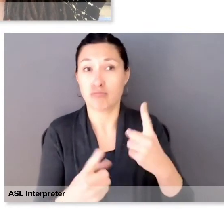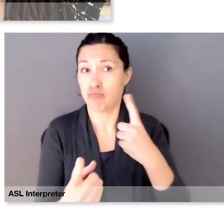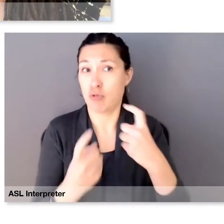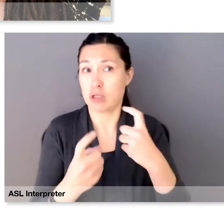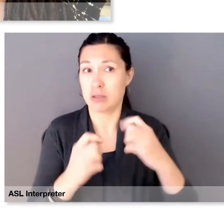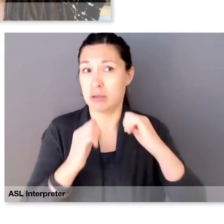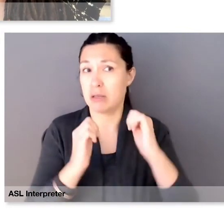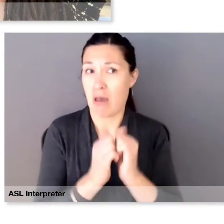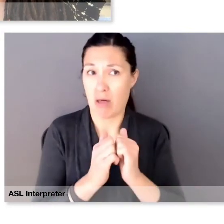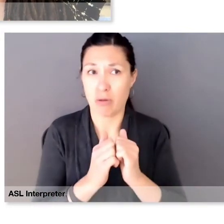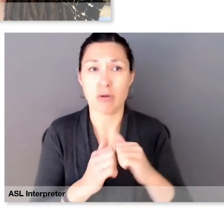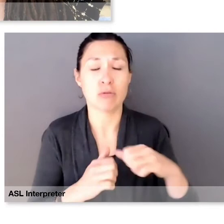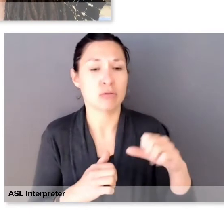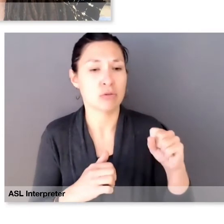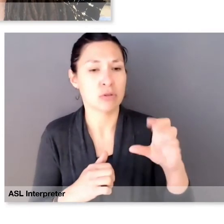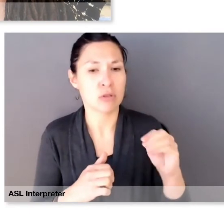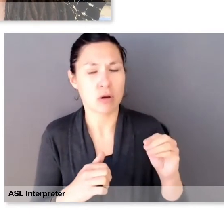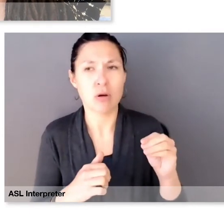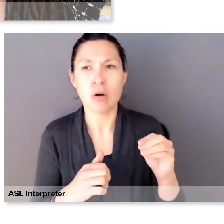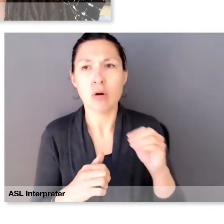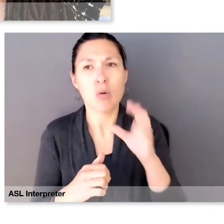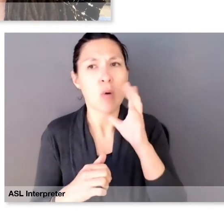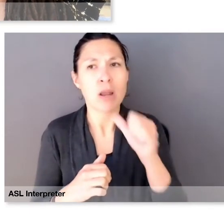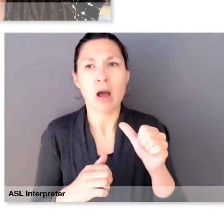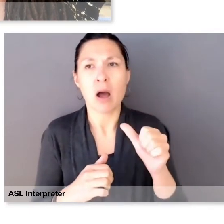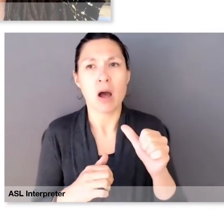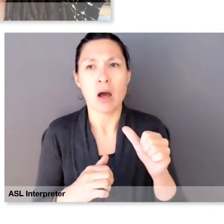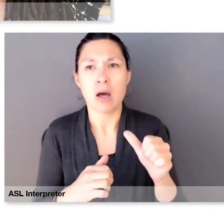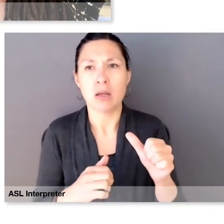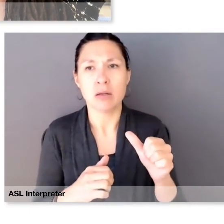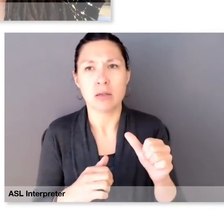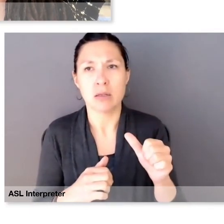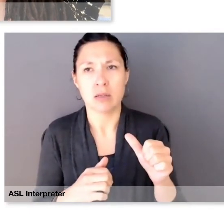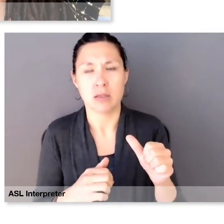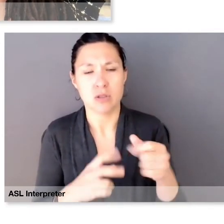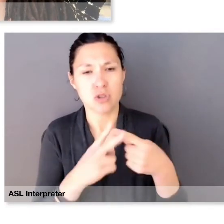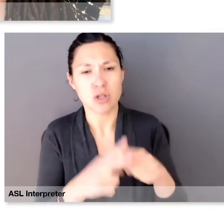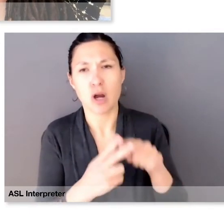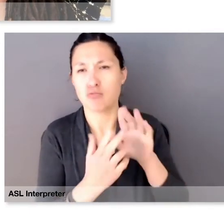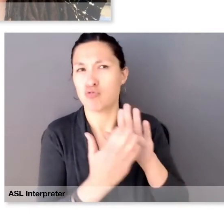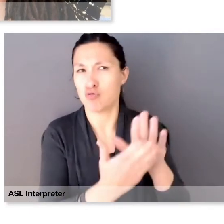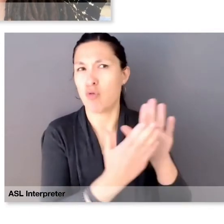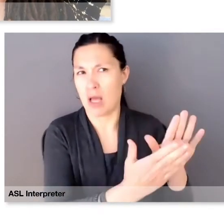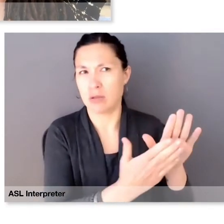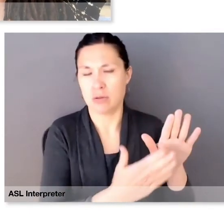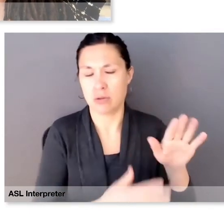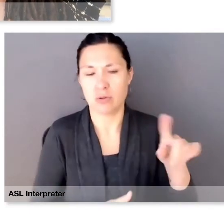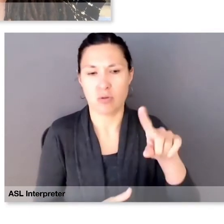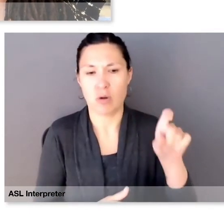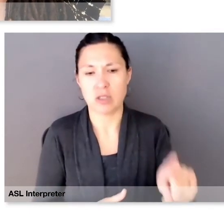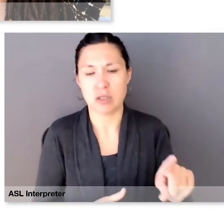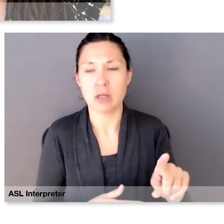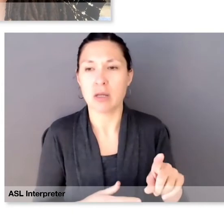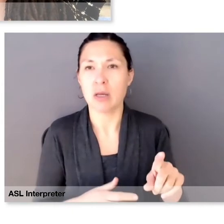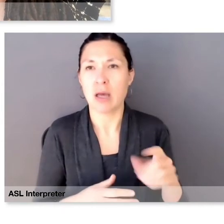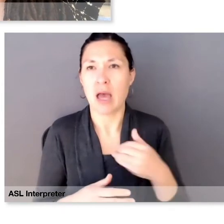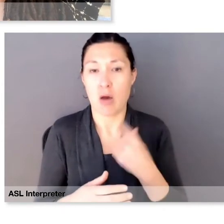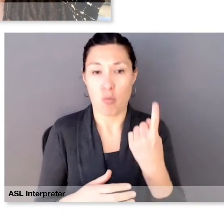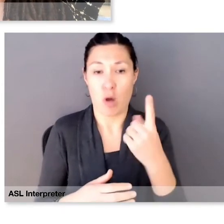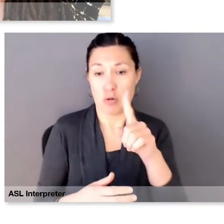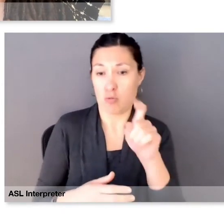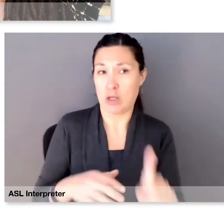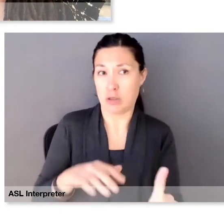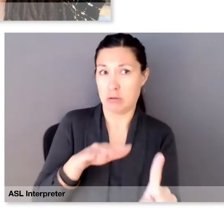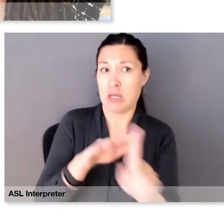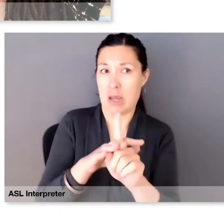begin to transition into those questions and maybe pick up with one that came up